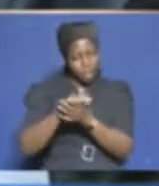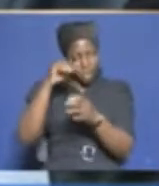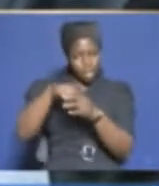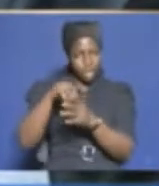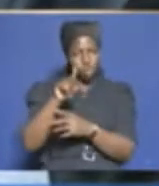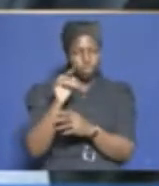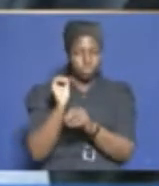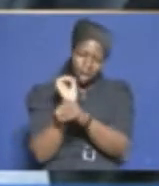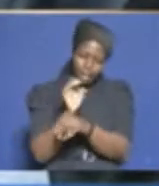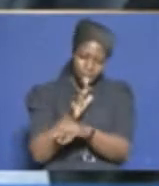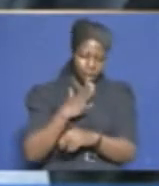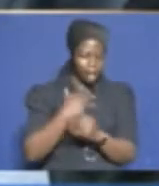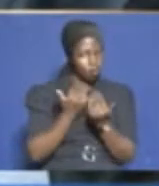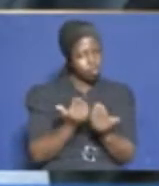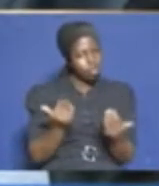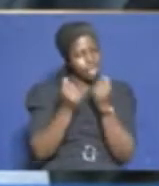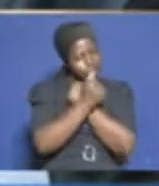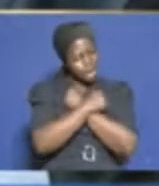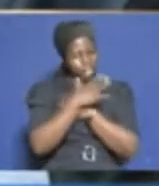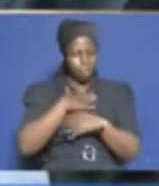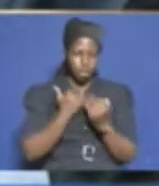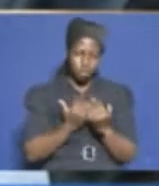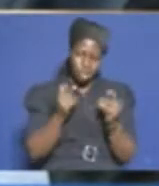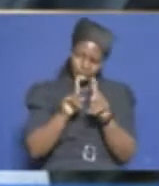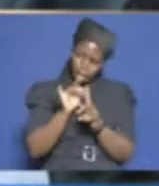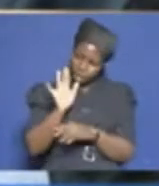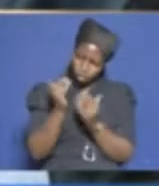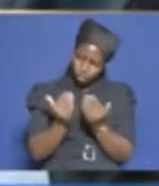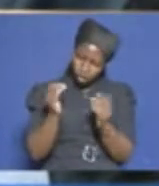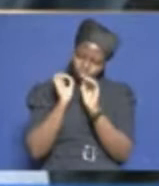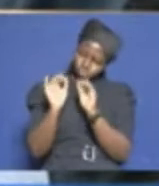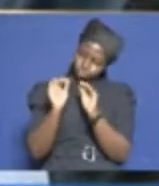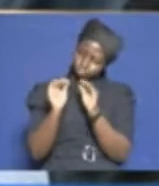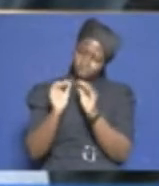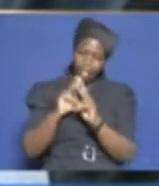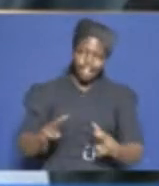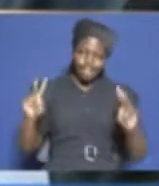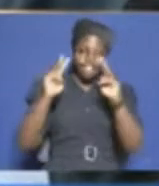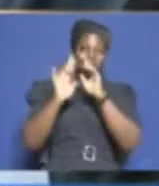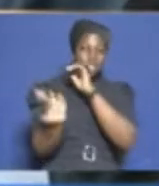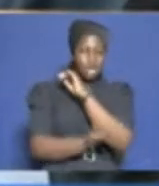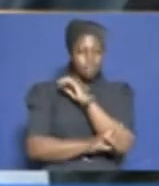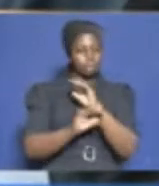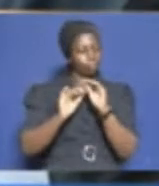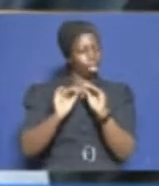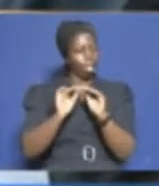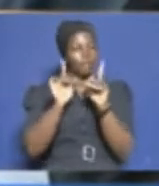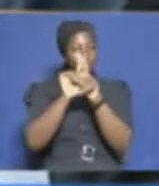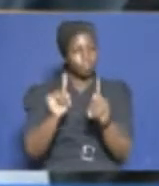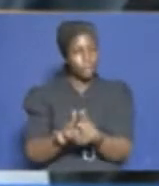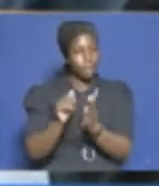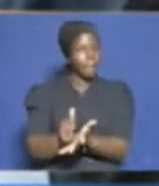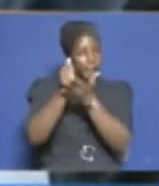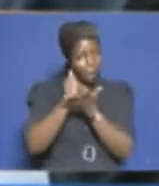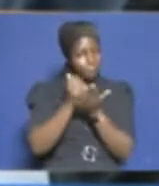and loved them as if they were your own. You taught them the values of discipline, you equipped them, and you helped them stand, and